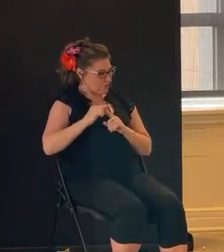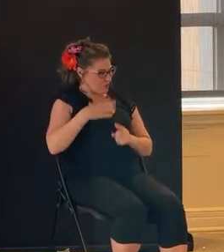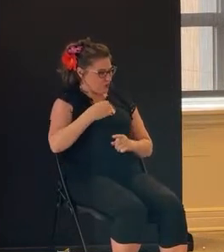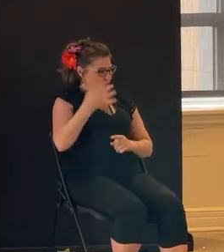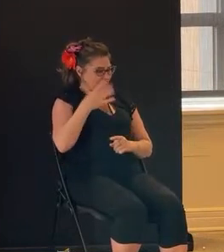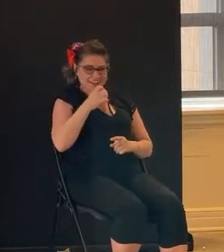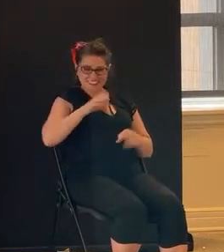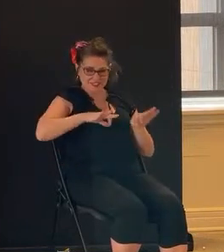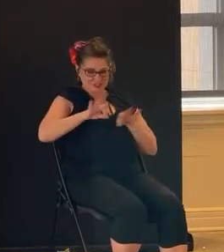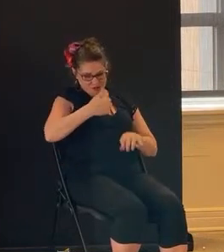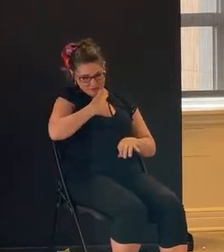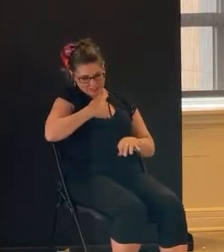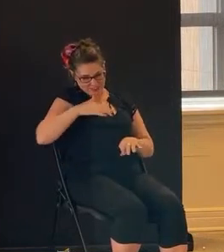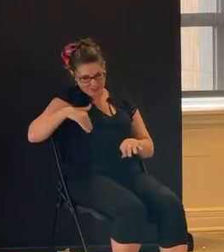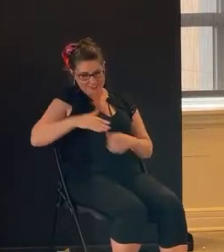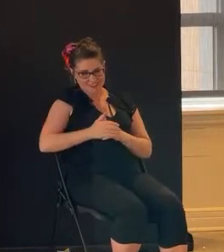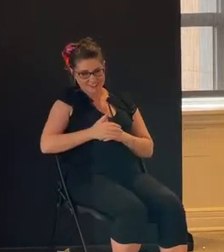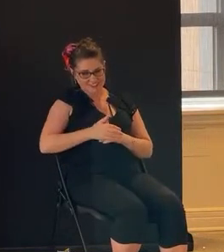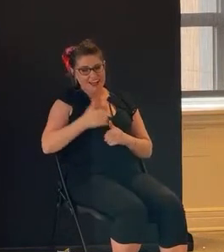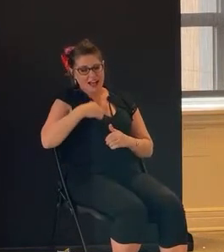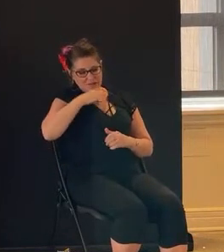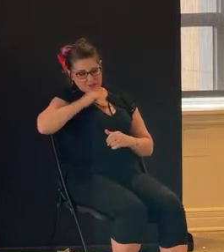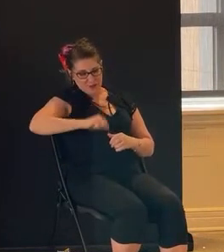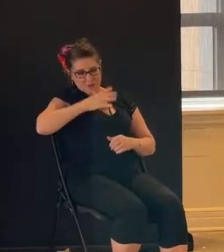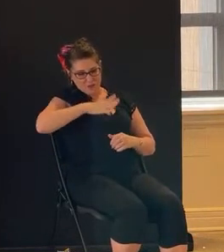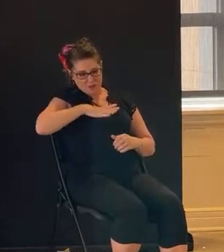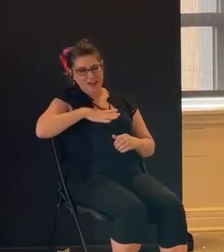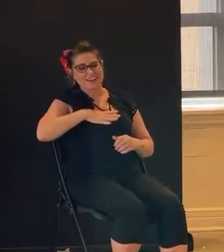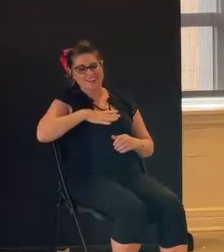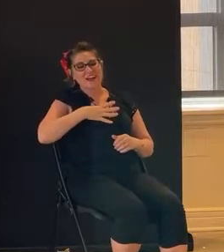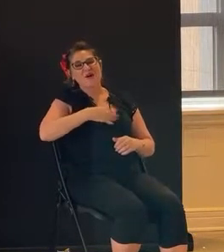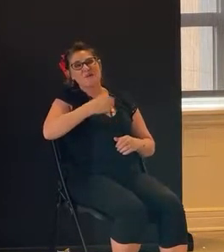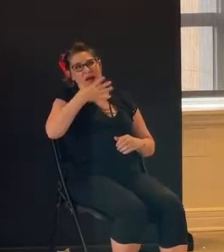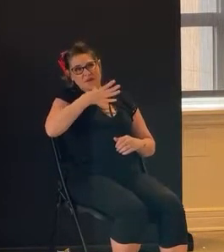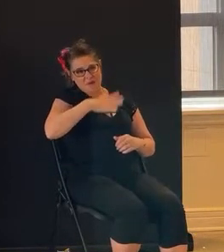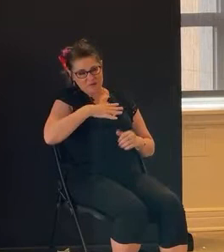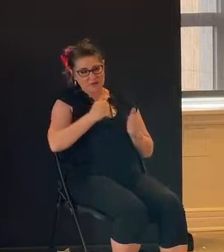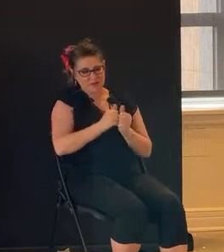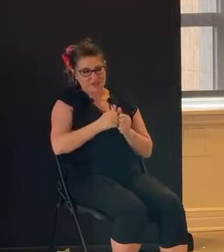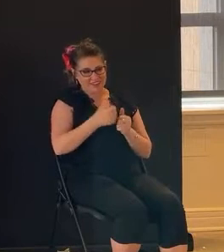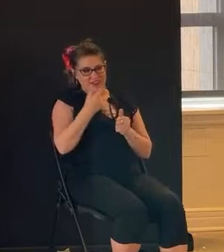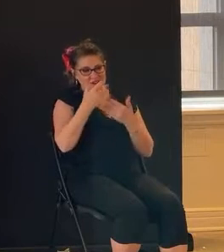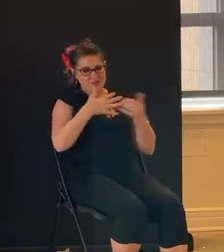myself, I'm an old white woman with gray hair and glasses.